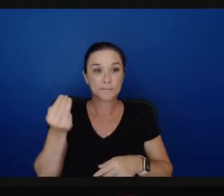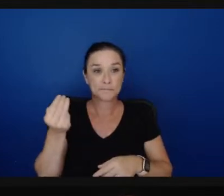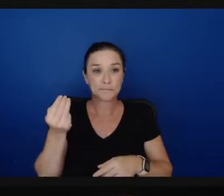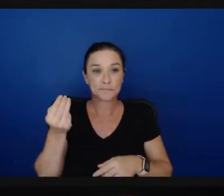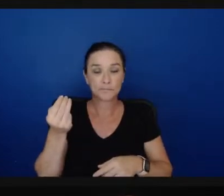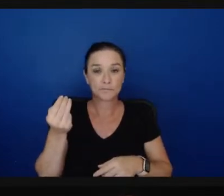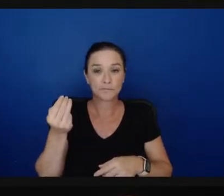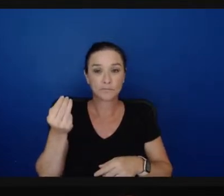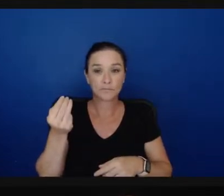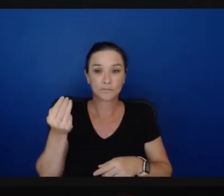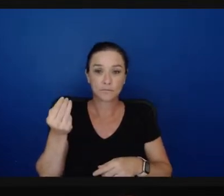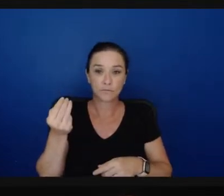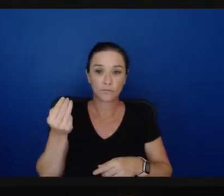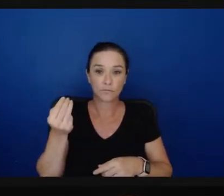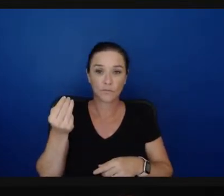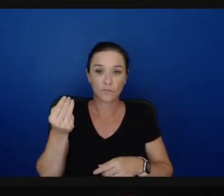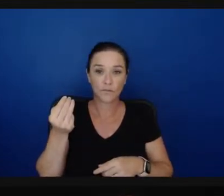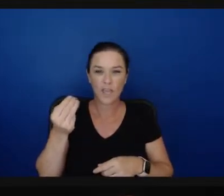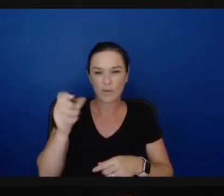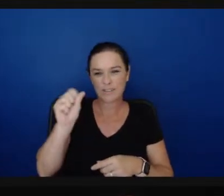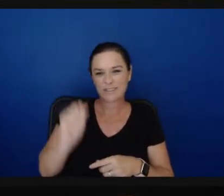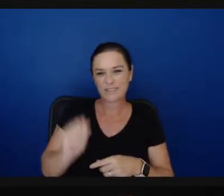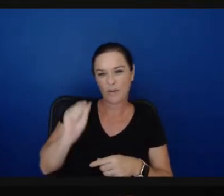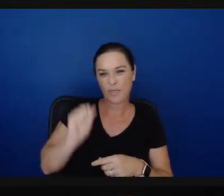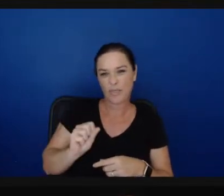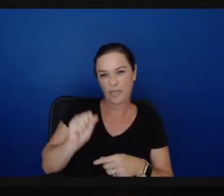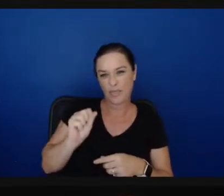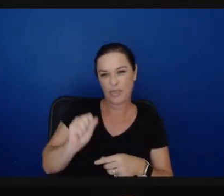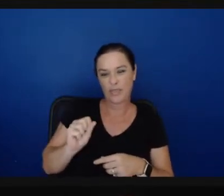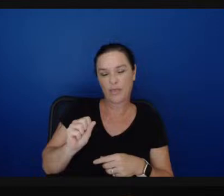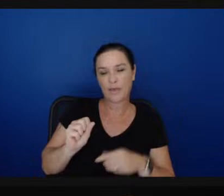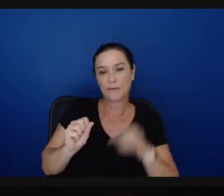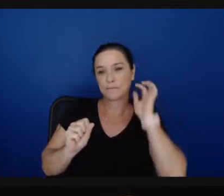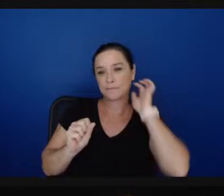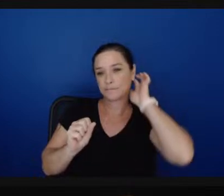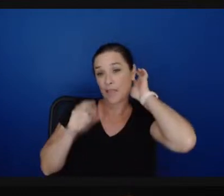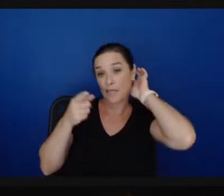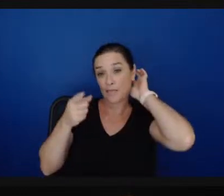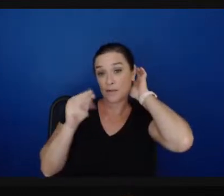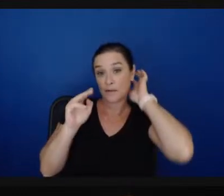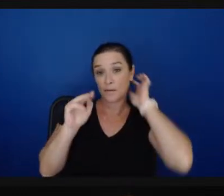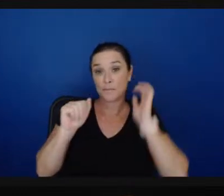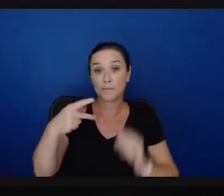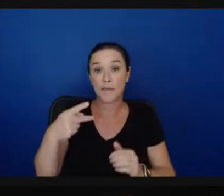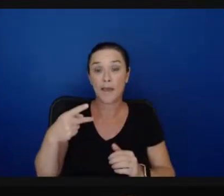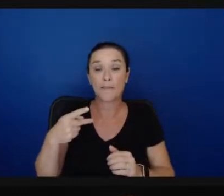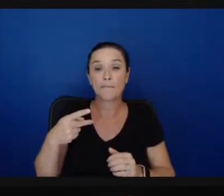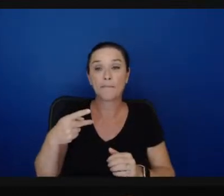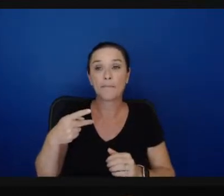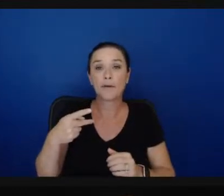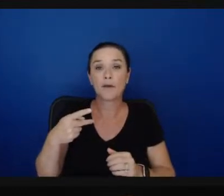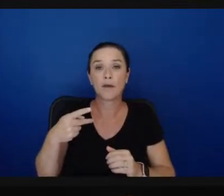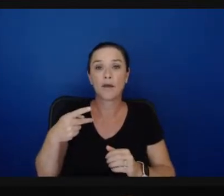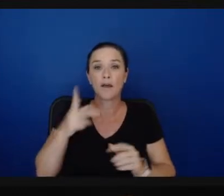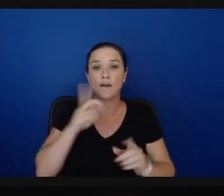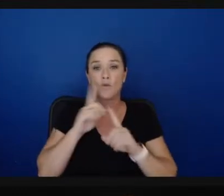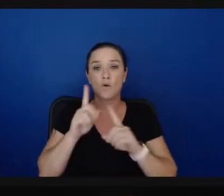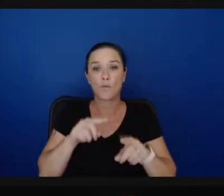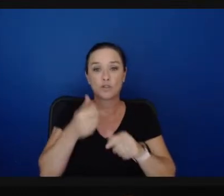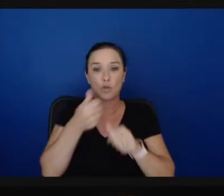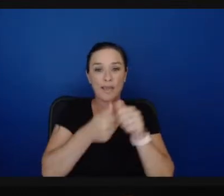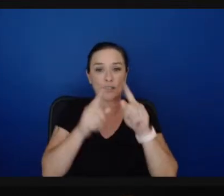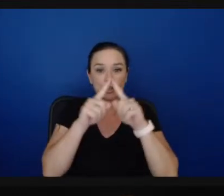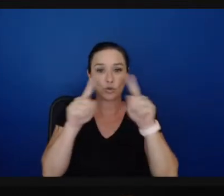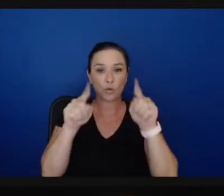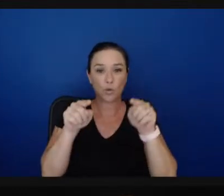here, the south part of the island. This is the map of felt reports So every little square is an